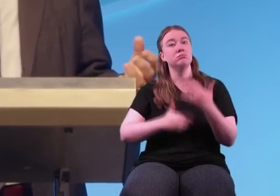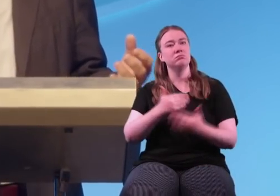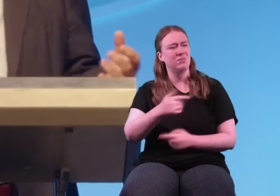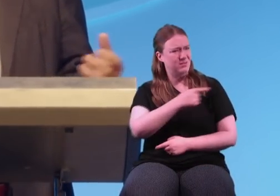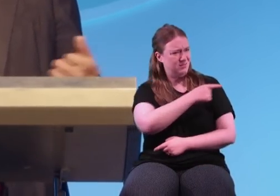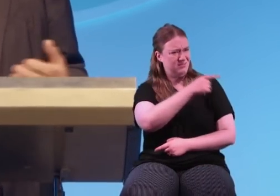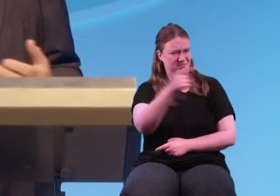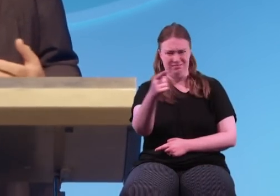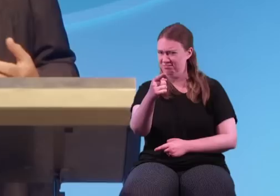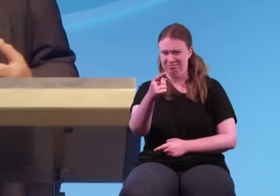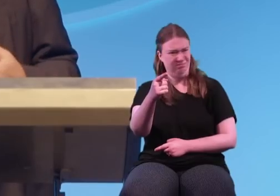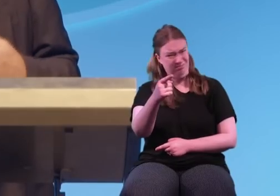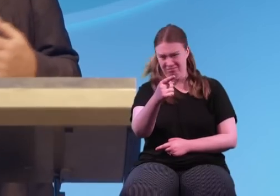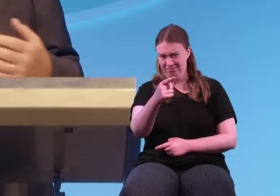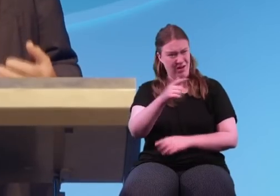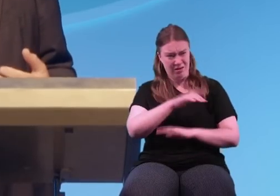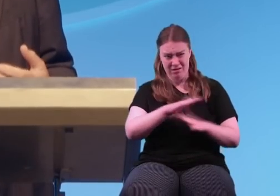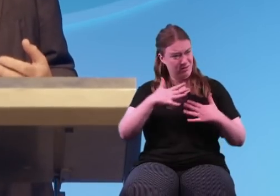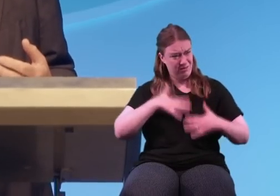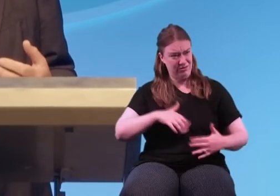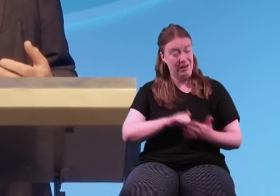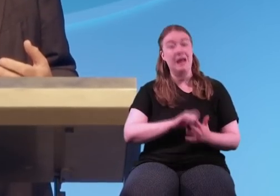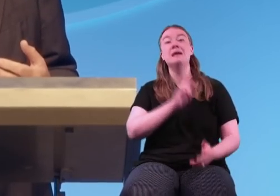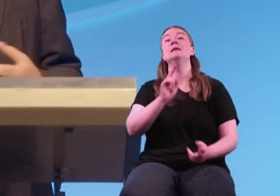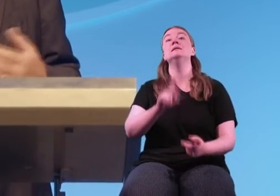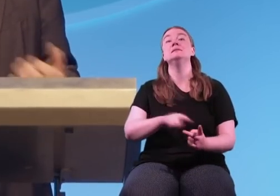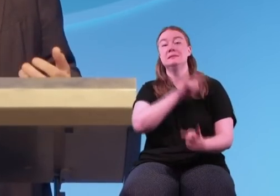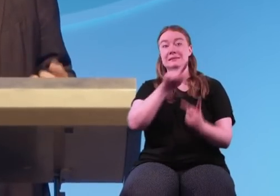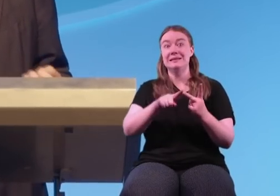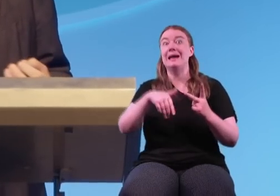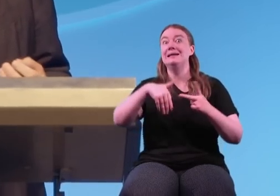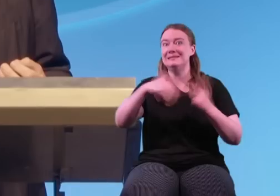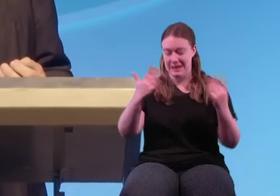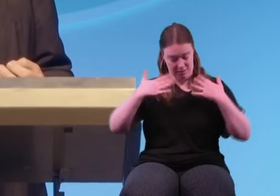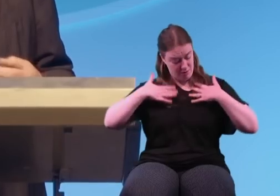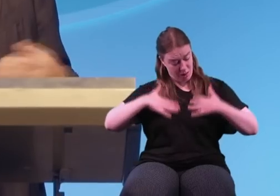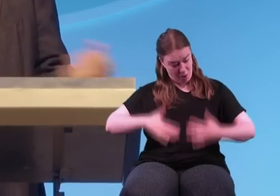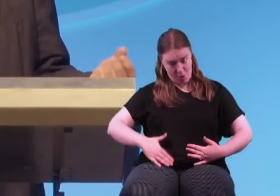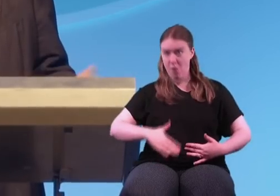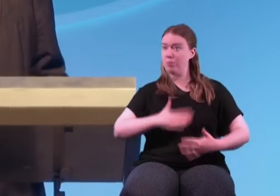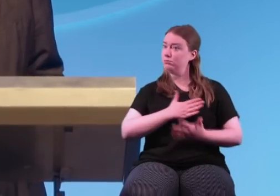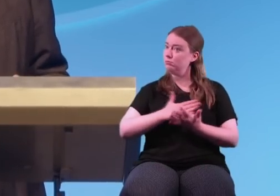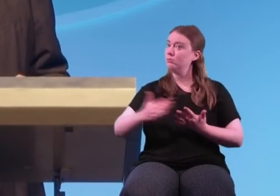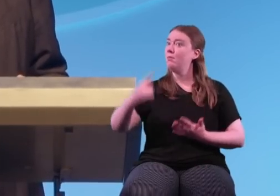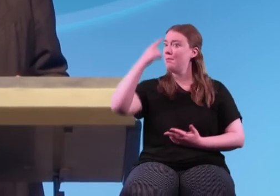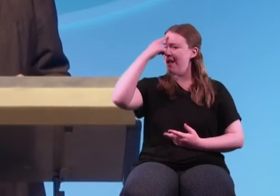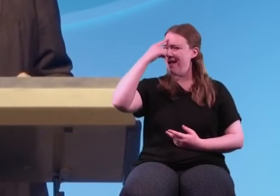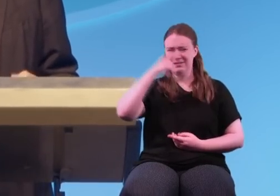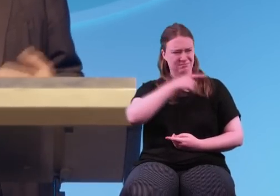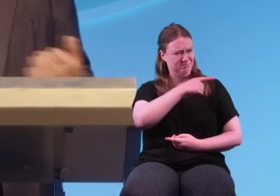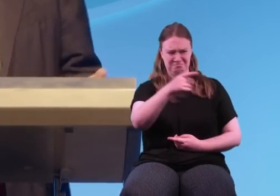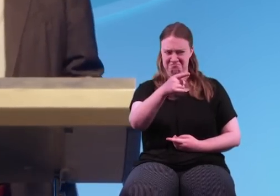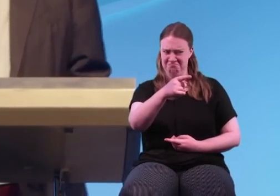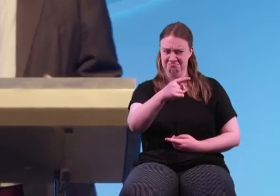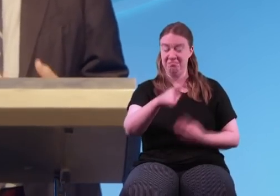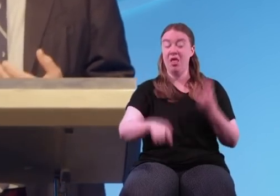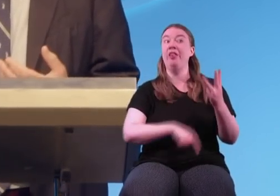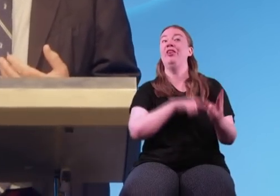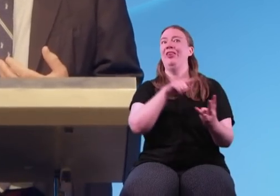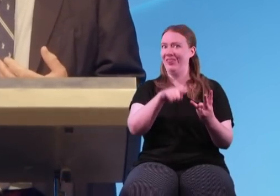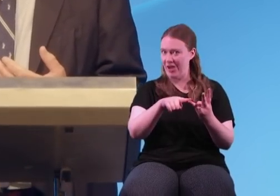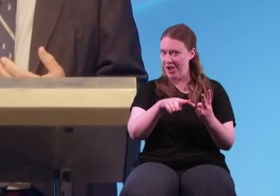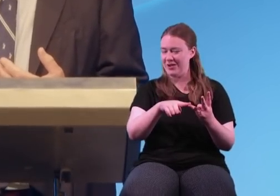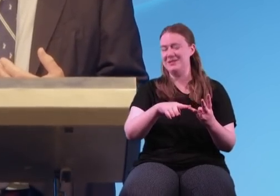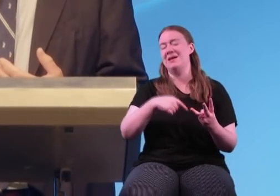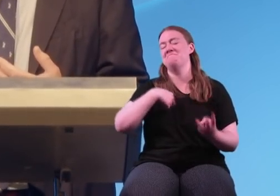apparently was. So I tried it for the second day, clothed and in my right mind, again, nobody. On the third day I